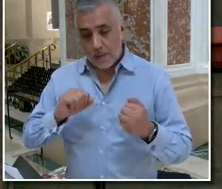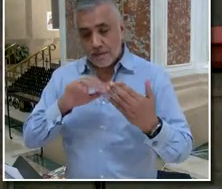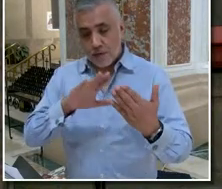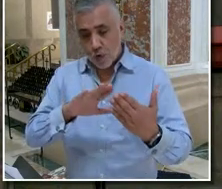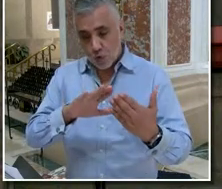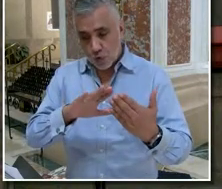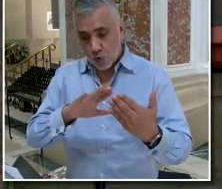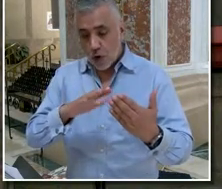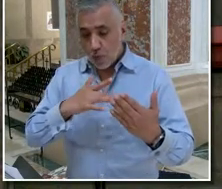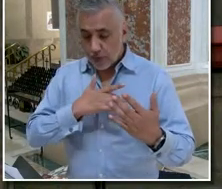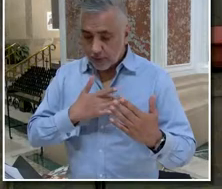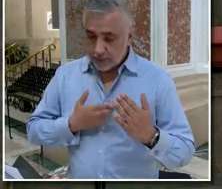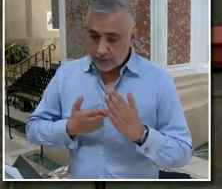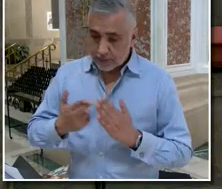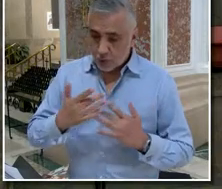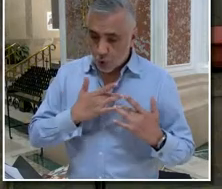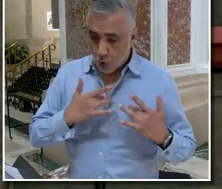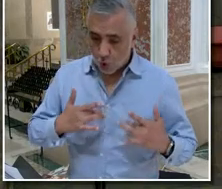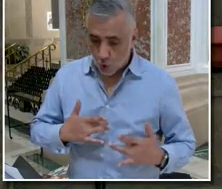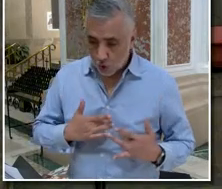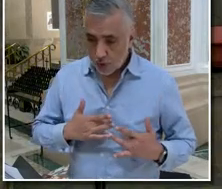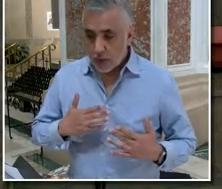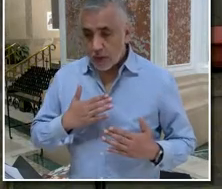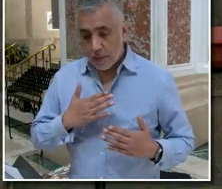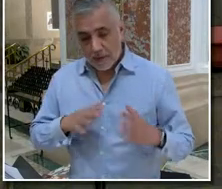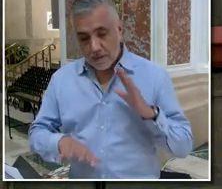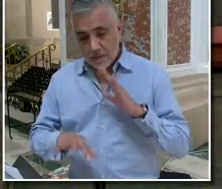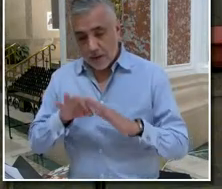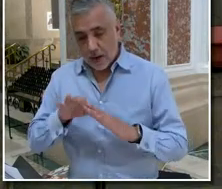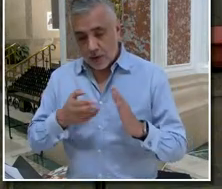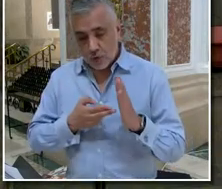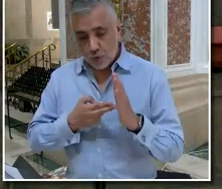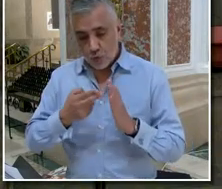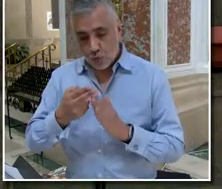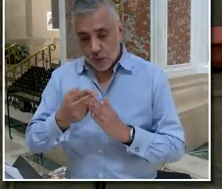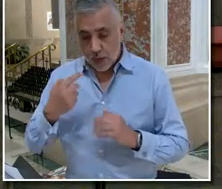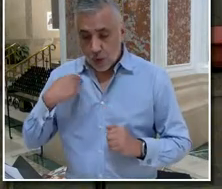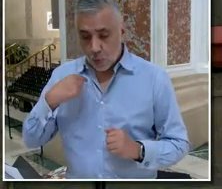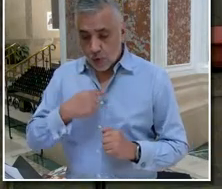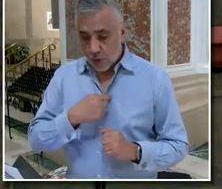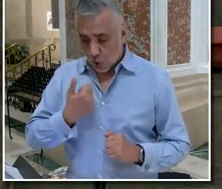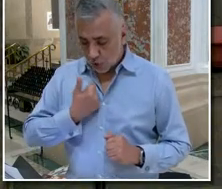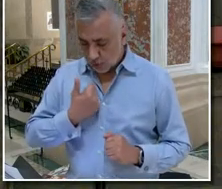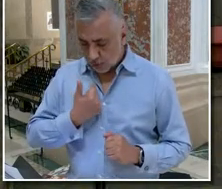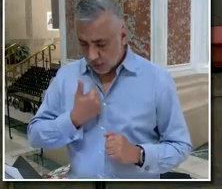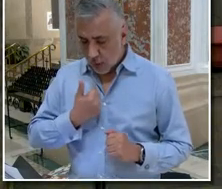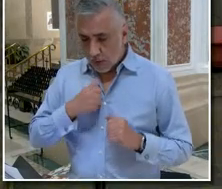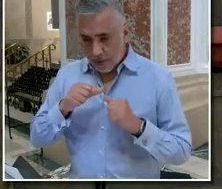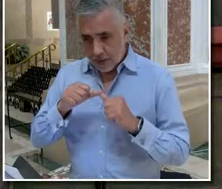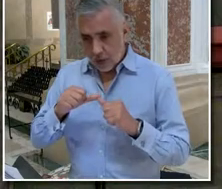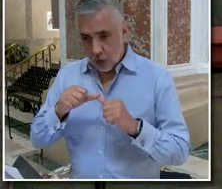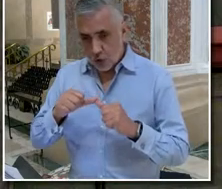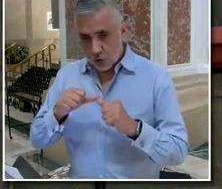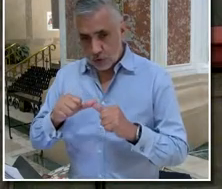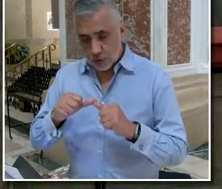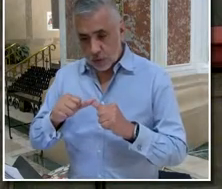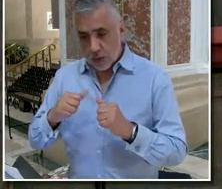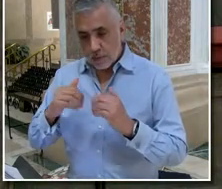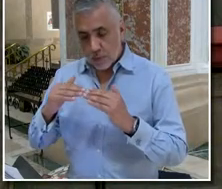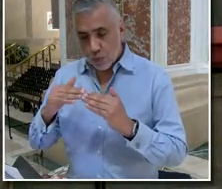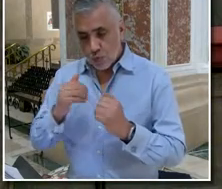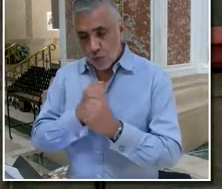a sincere heart, they may find the truth, and that we ourselves, being constant in mutual